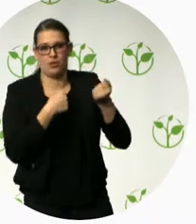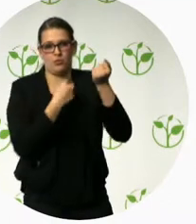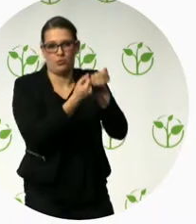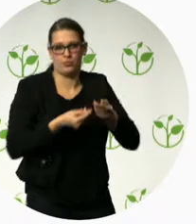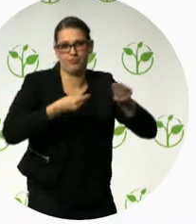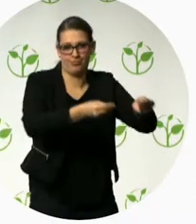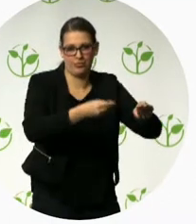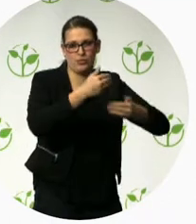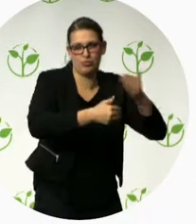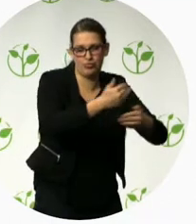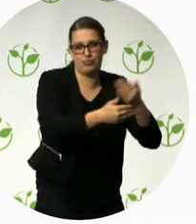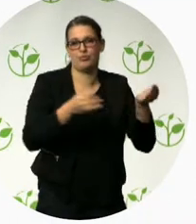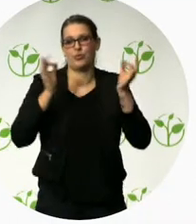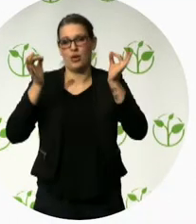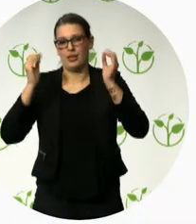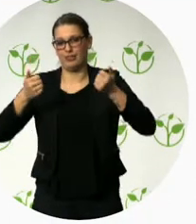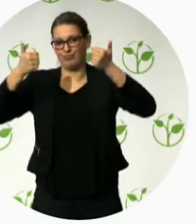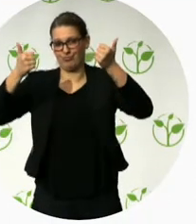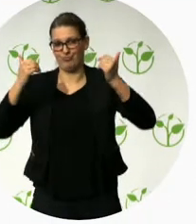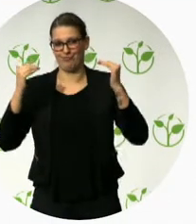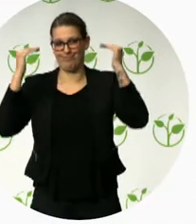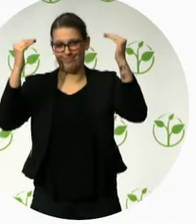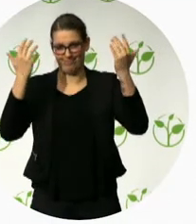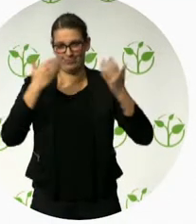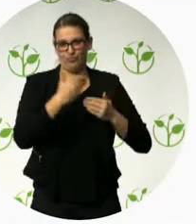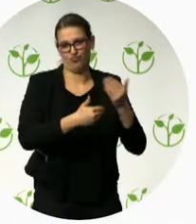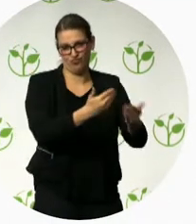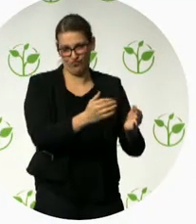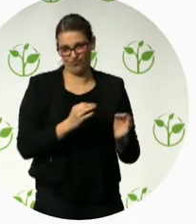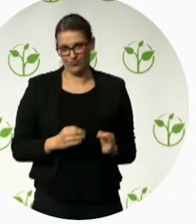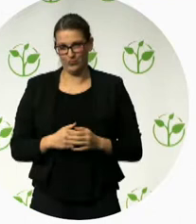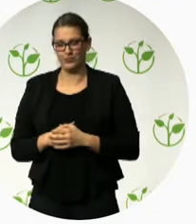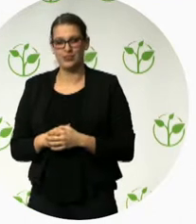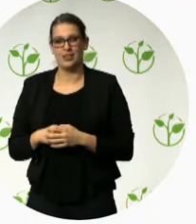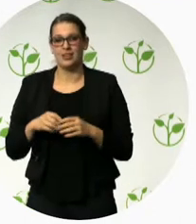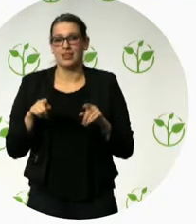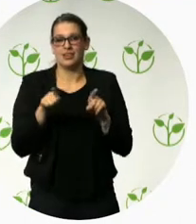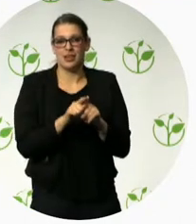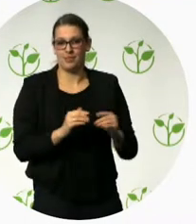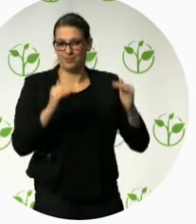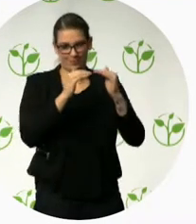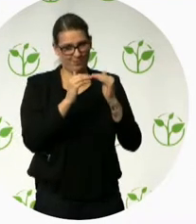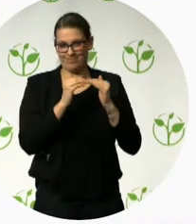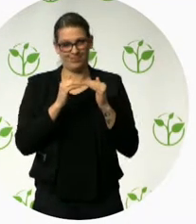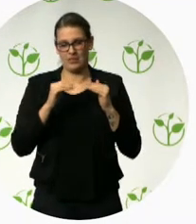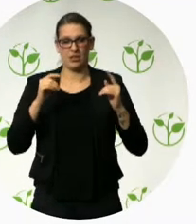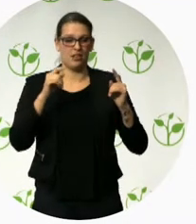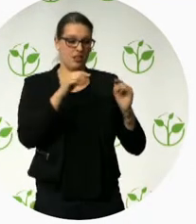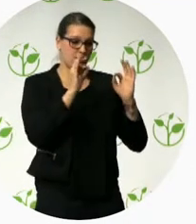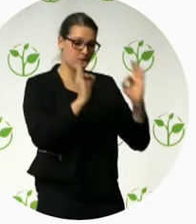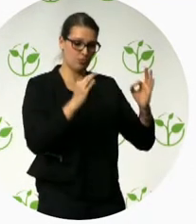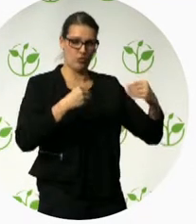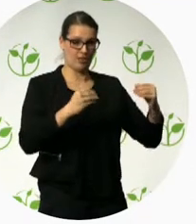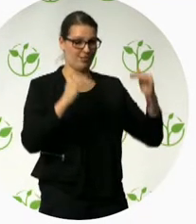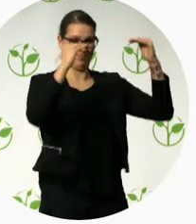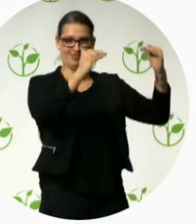the quality of Europe and Nepal, we cannot compare. But we also know that quality comes later